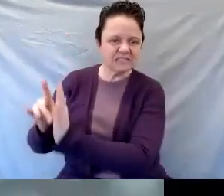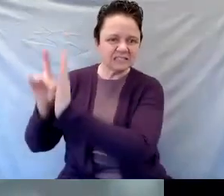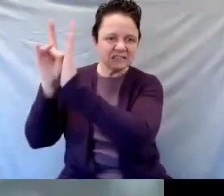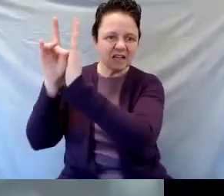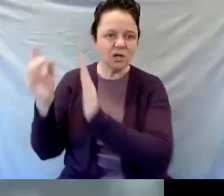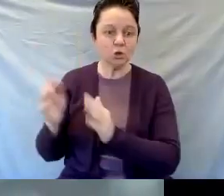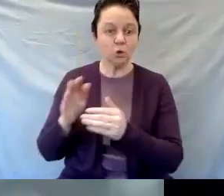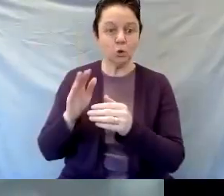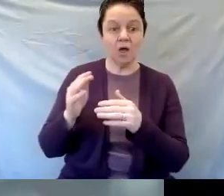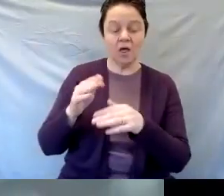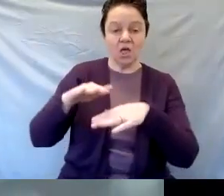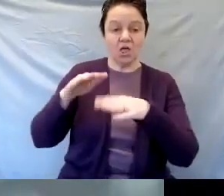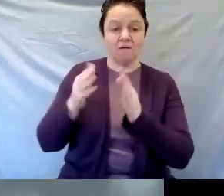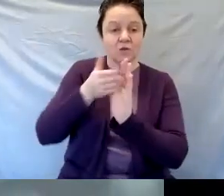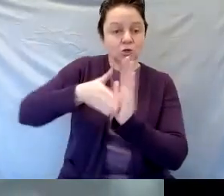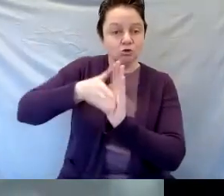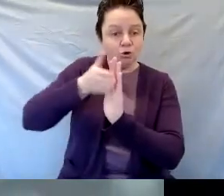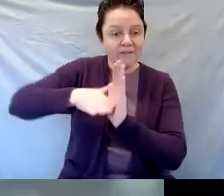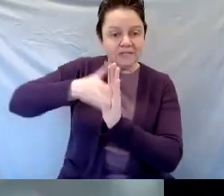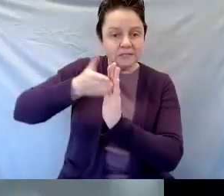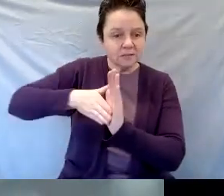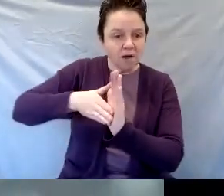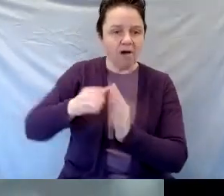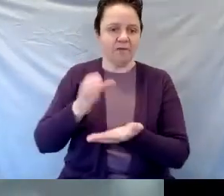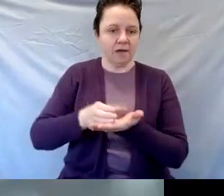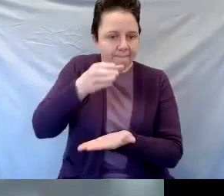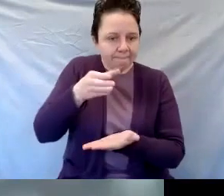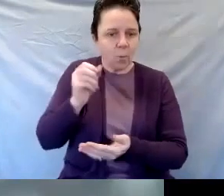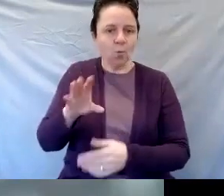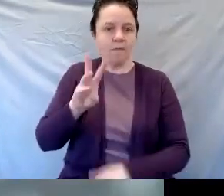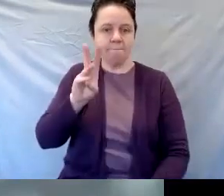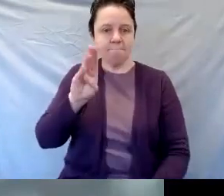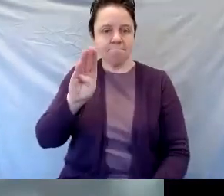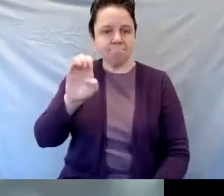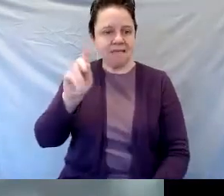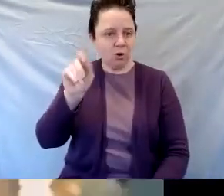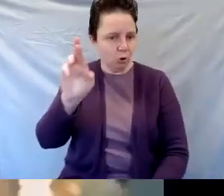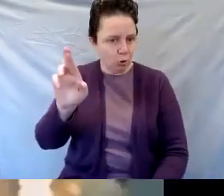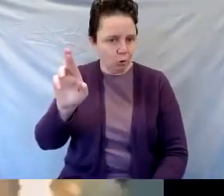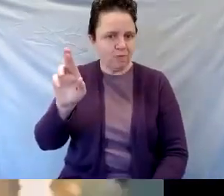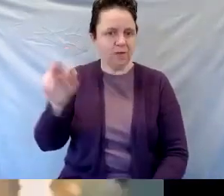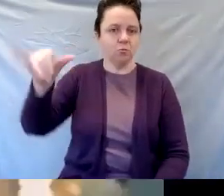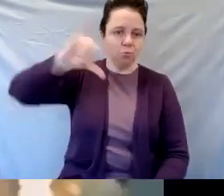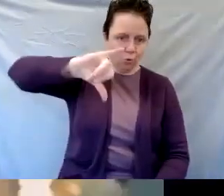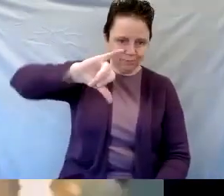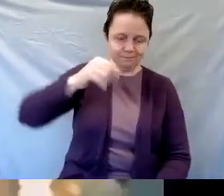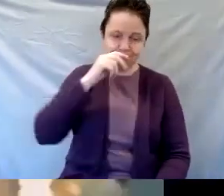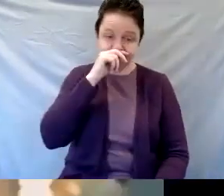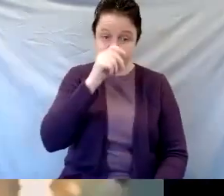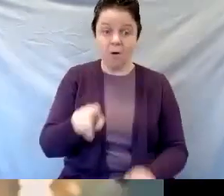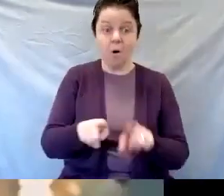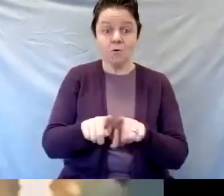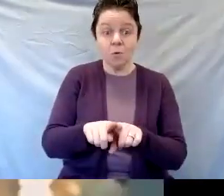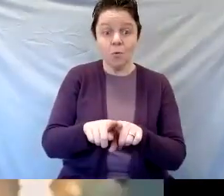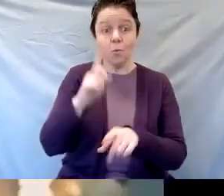to the surface of the cup or the beaker or whatever it is that you've poured it into. Also, one of the things that you'll see because